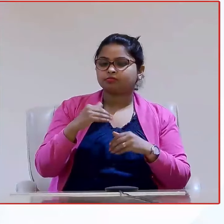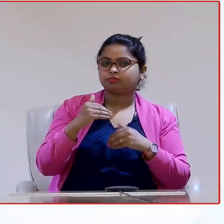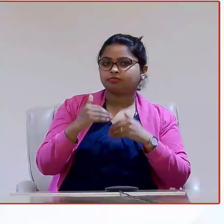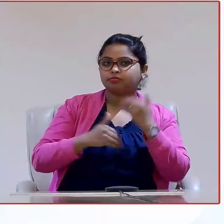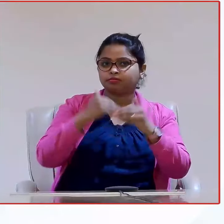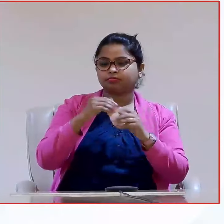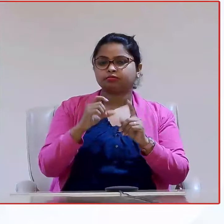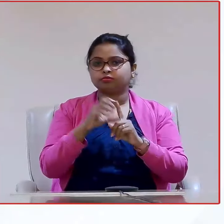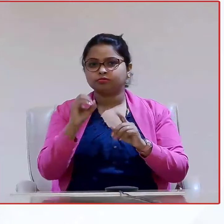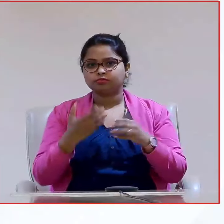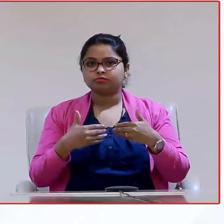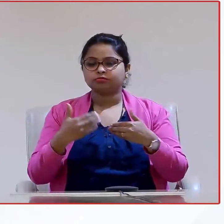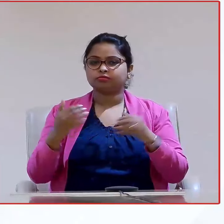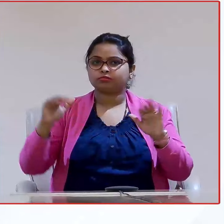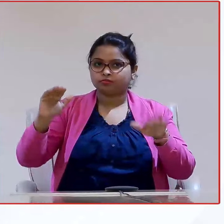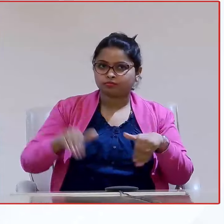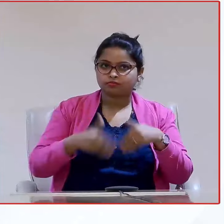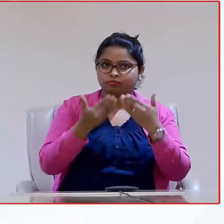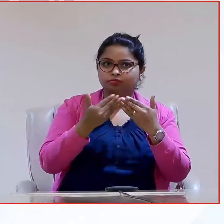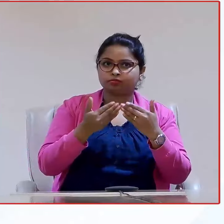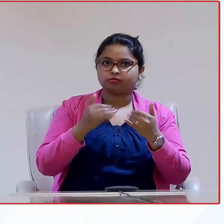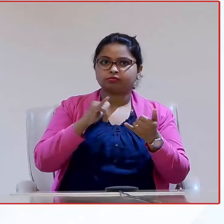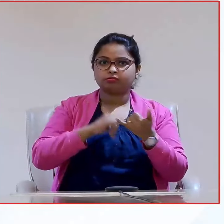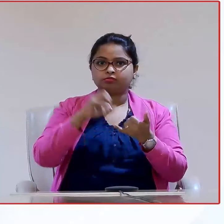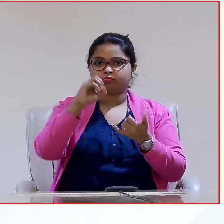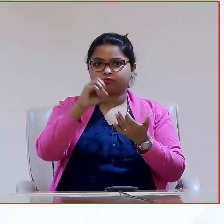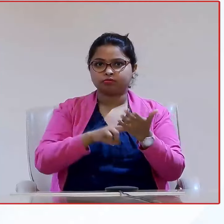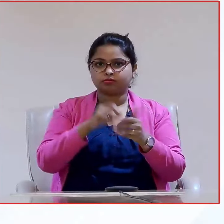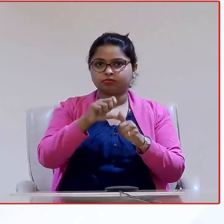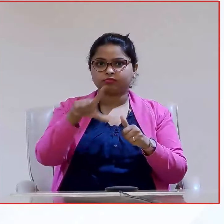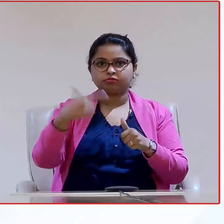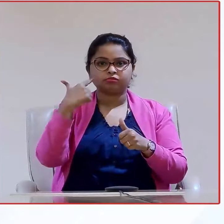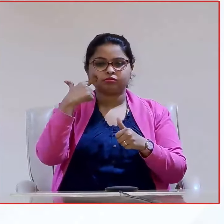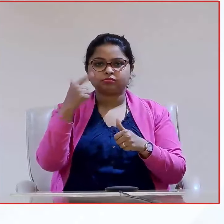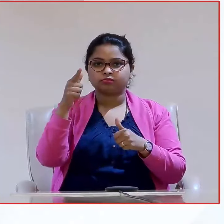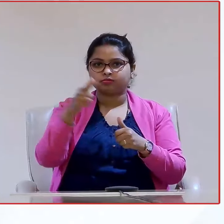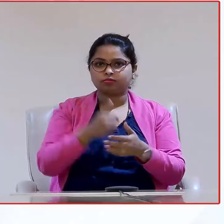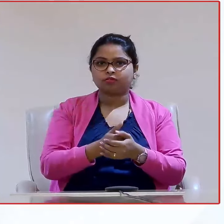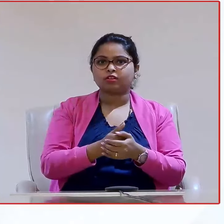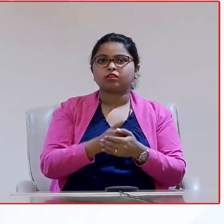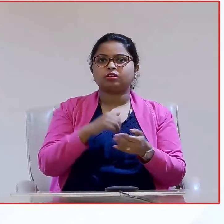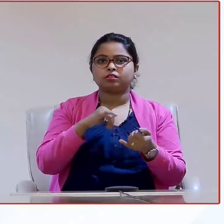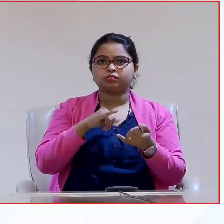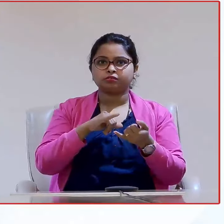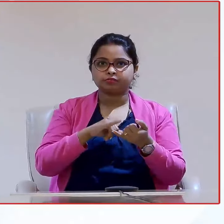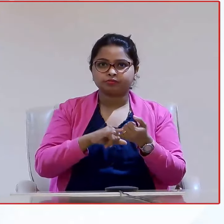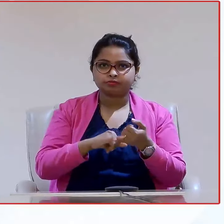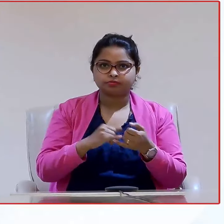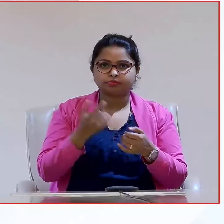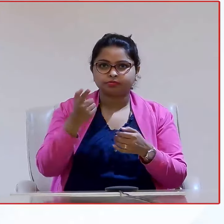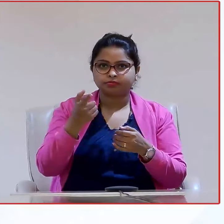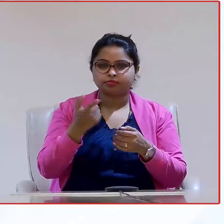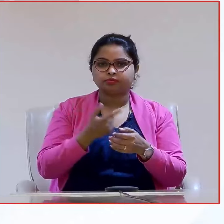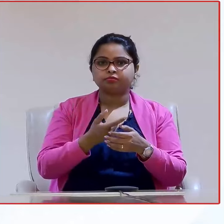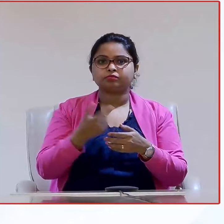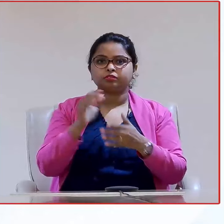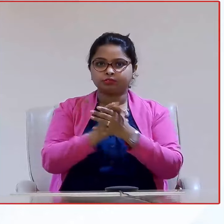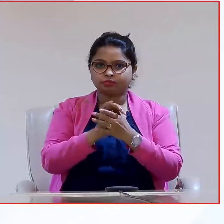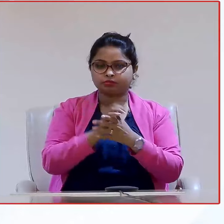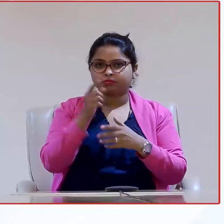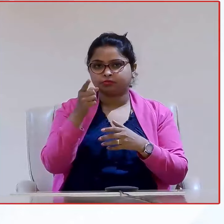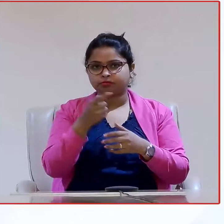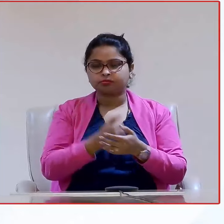Let me introduce Sonali Gupta. She is a renowned psychologist. She's also a personal friend of mine. And that is how,